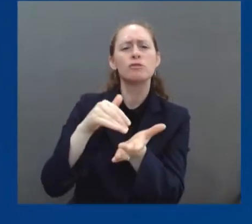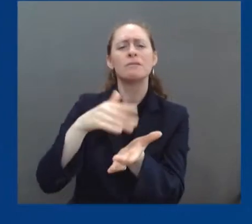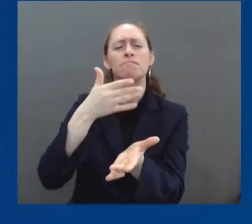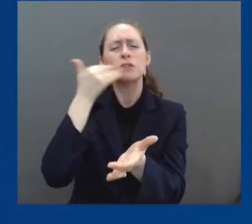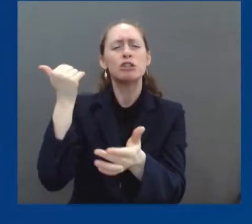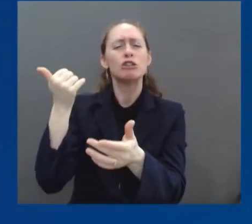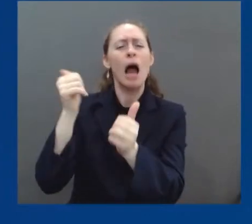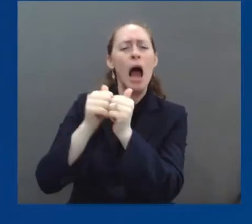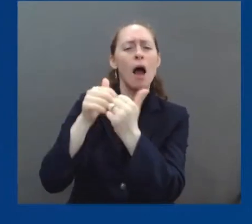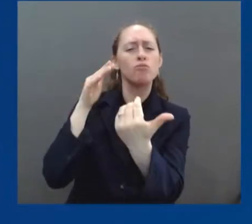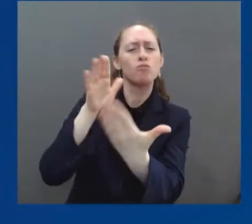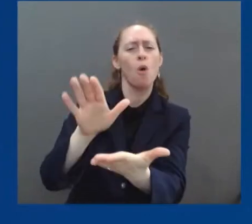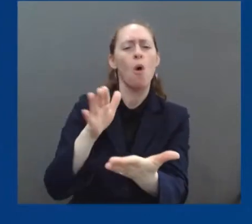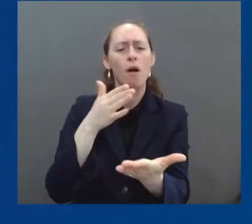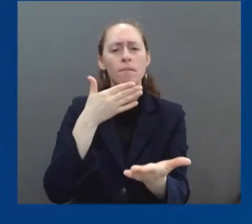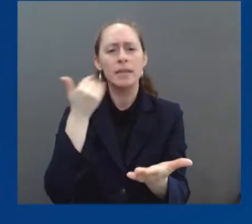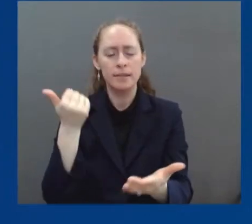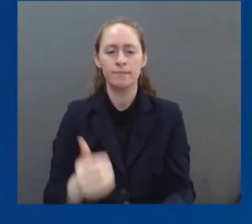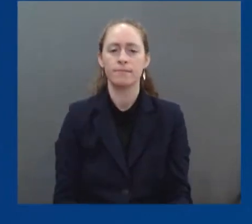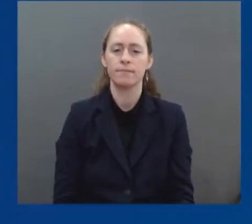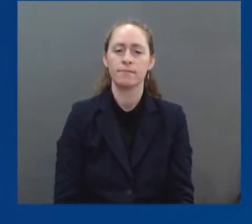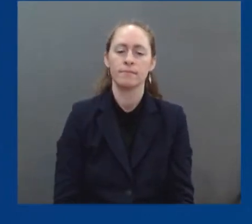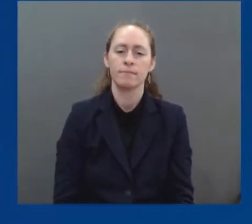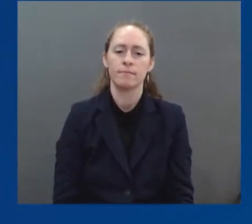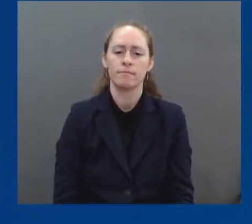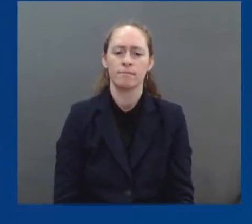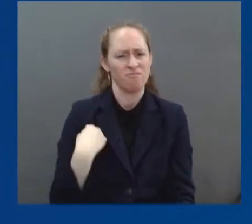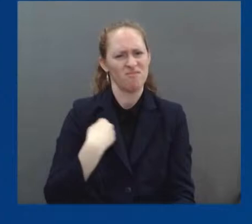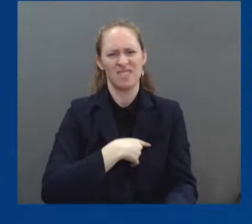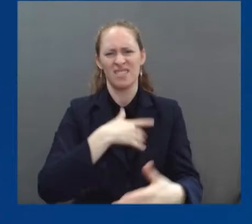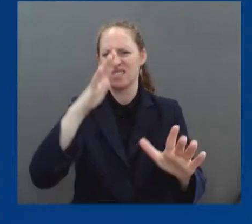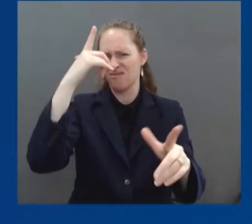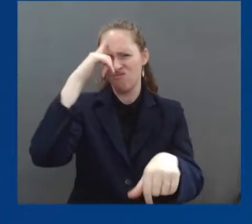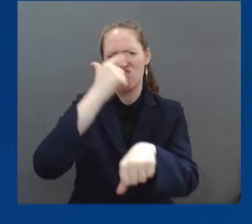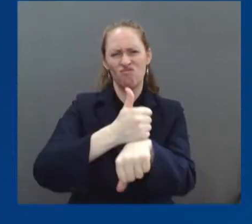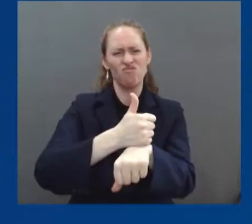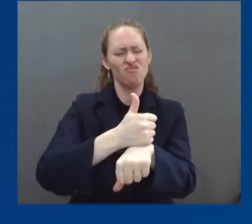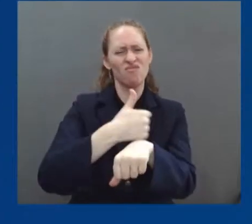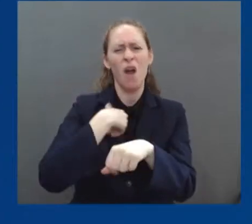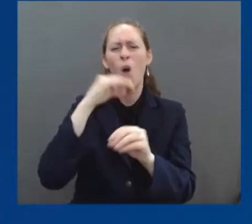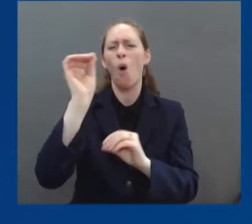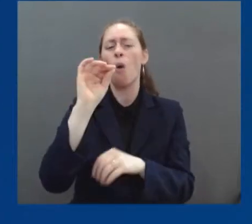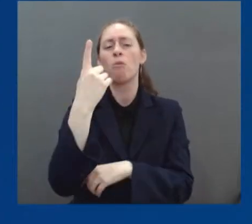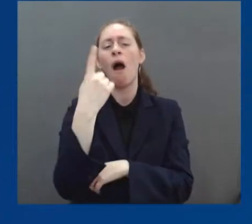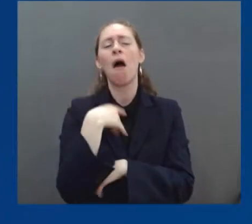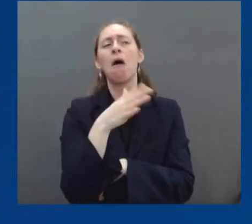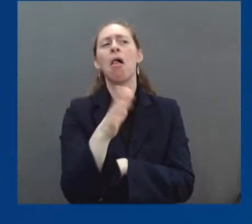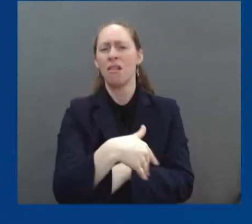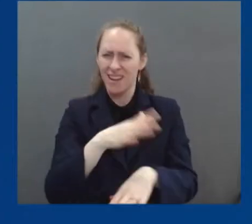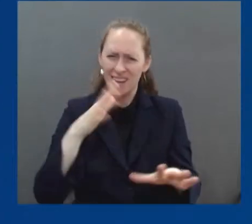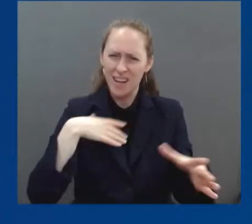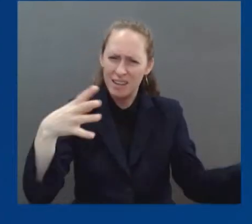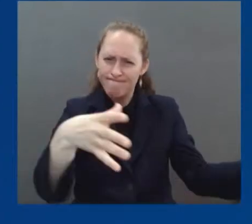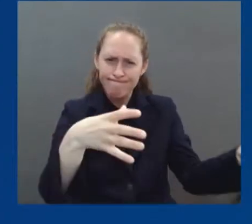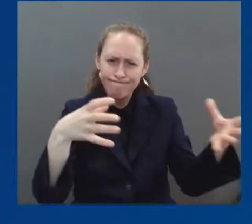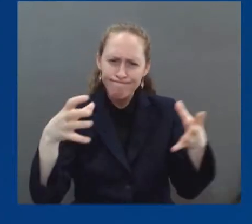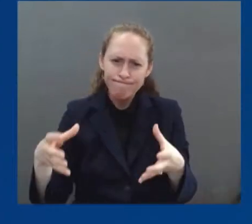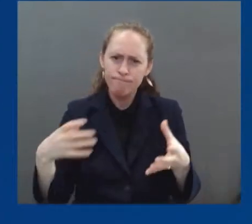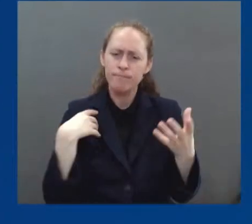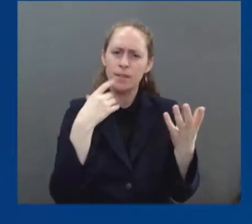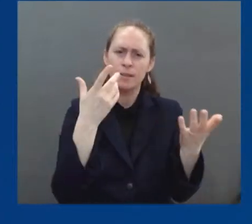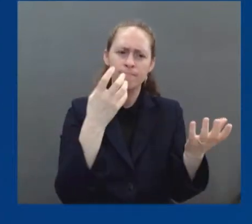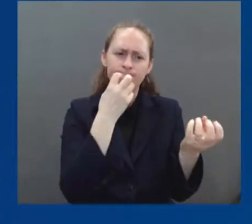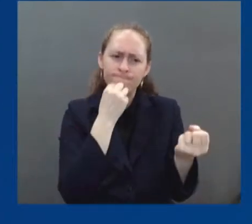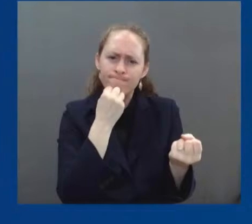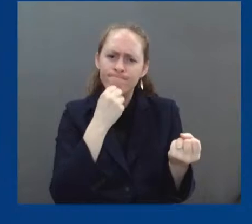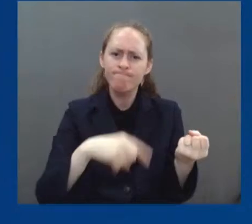leave anyone behind. And that includes our loved ones suffering from long COVID and related conditions. We see you,